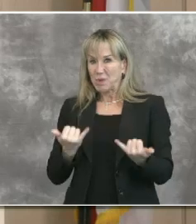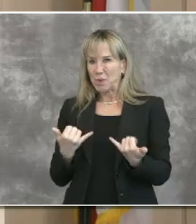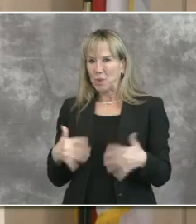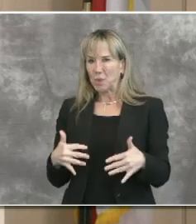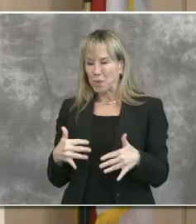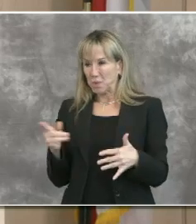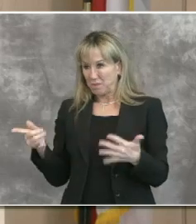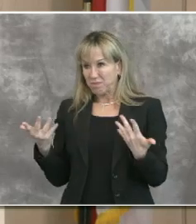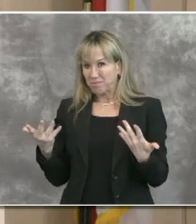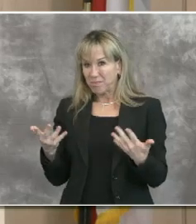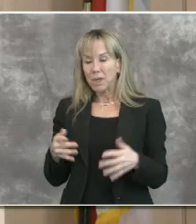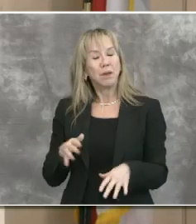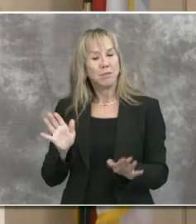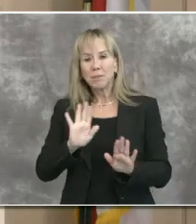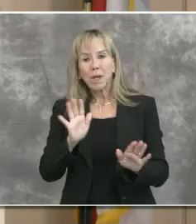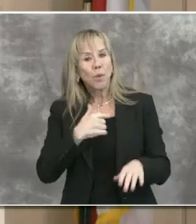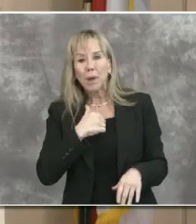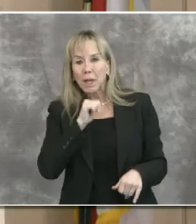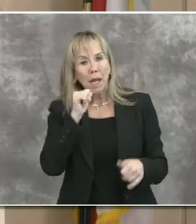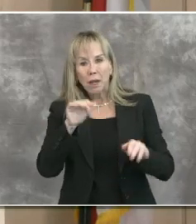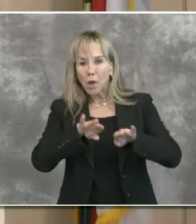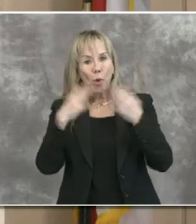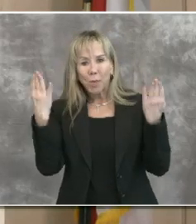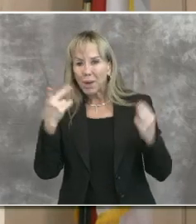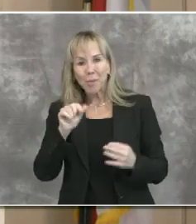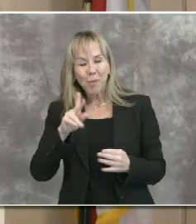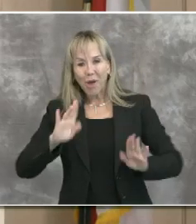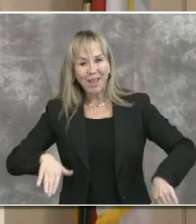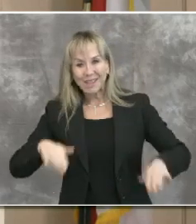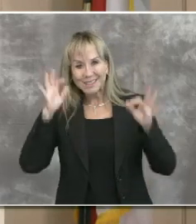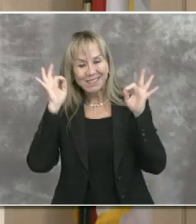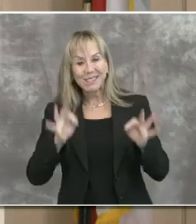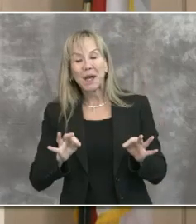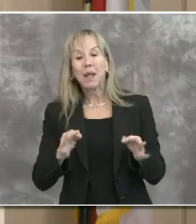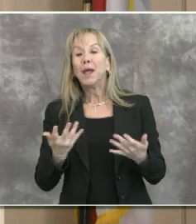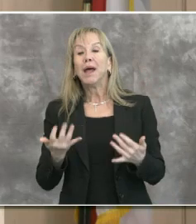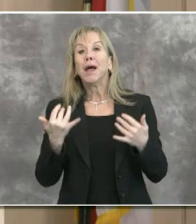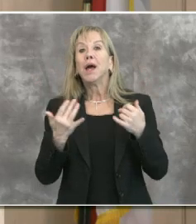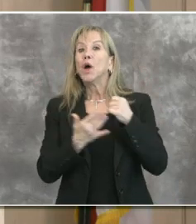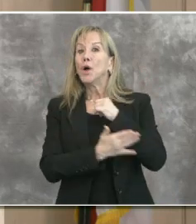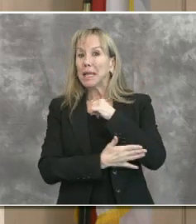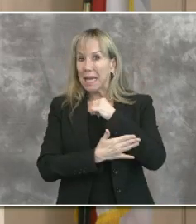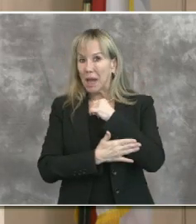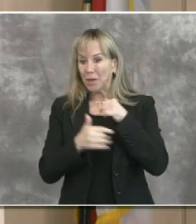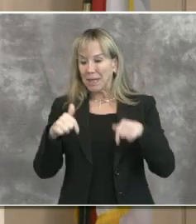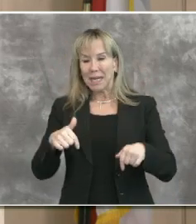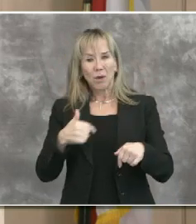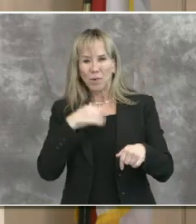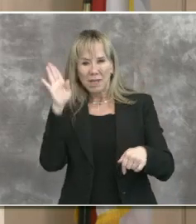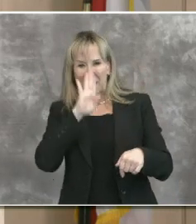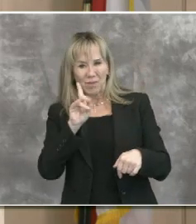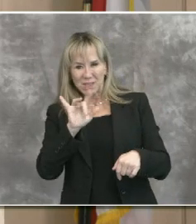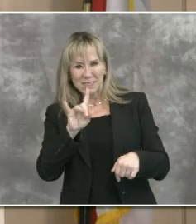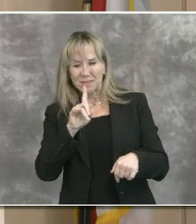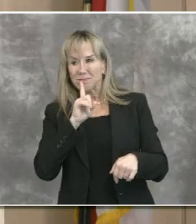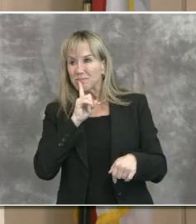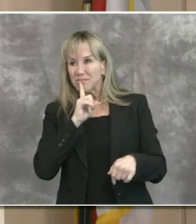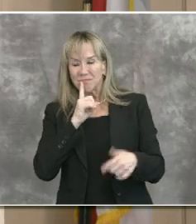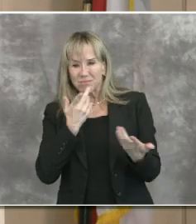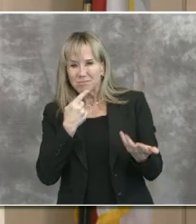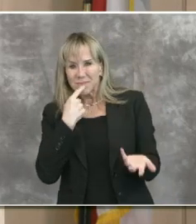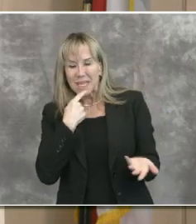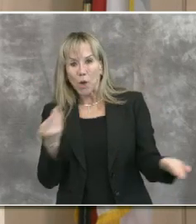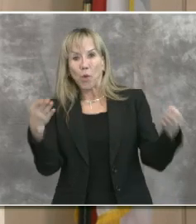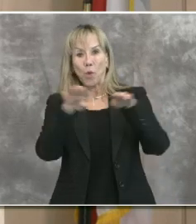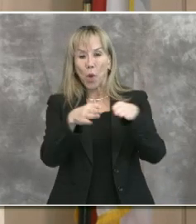We are not reopening the parks. What the county is doing is we never closed our parks in